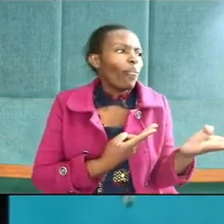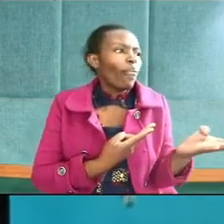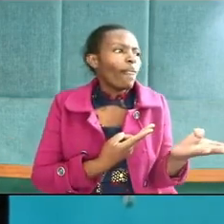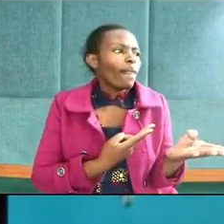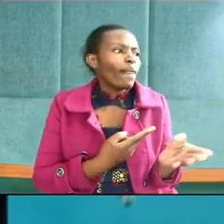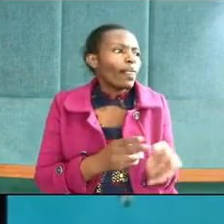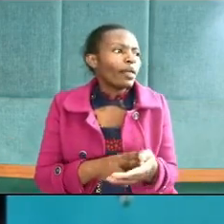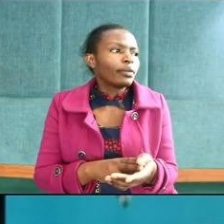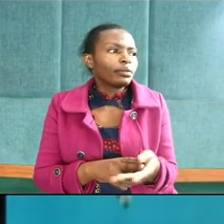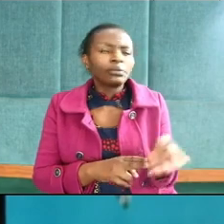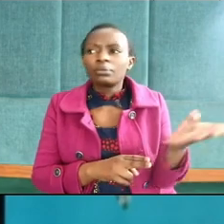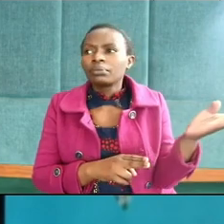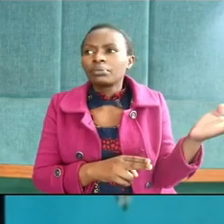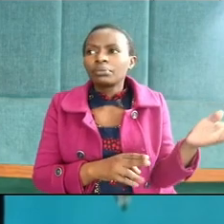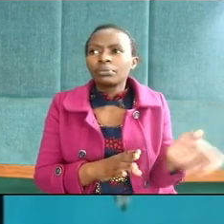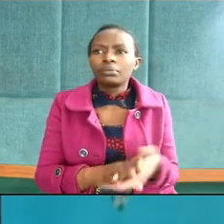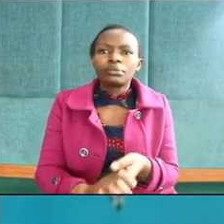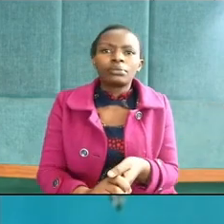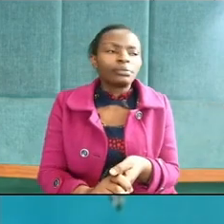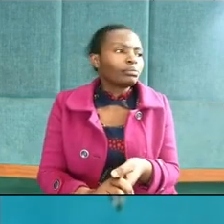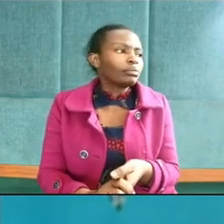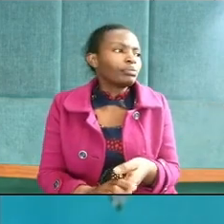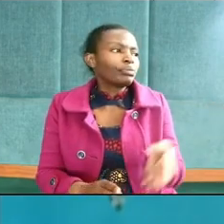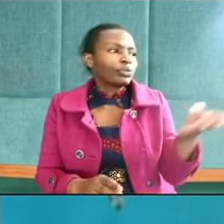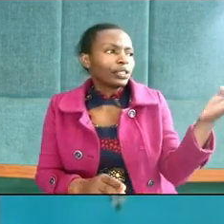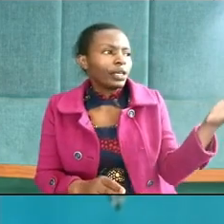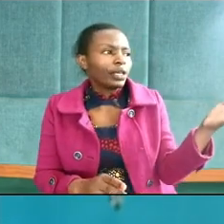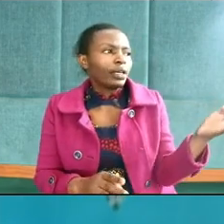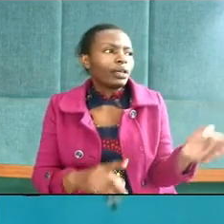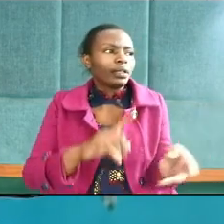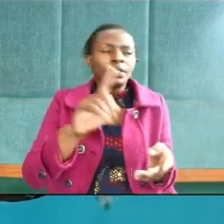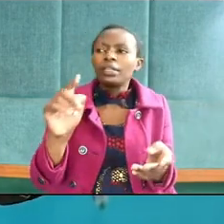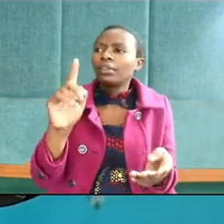Is it true? I need feedback at this